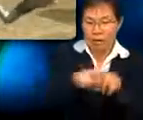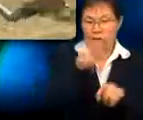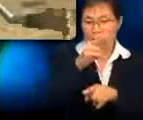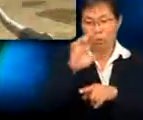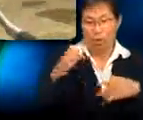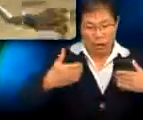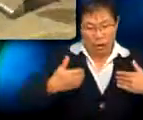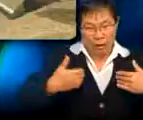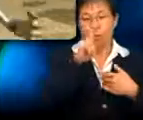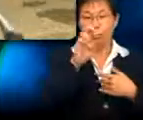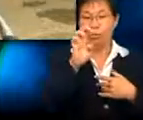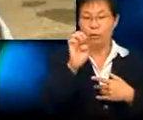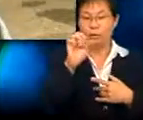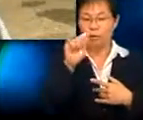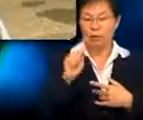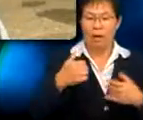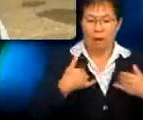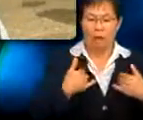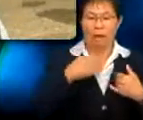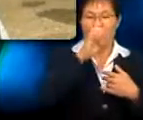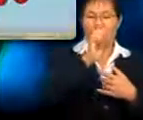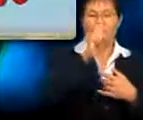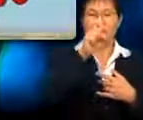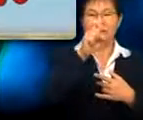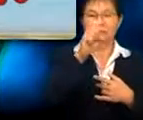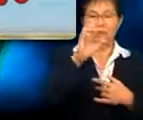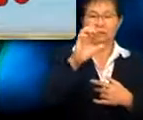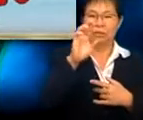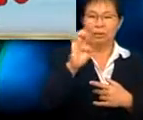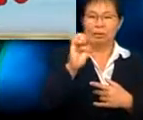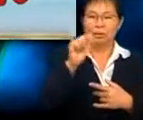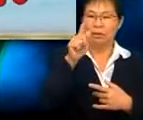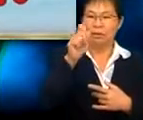considered an excretory organ.